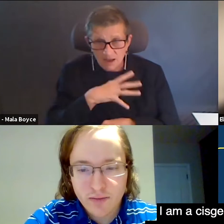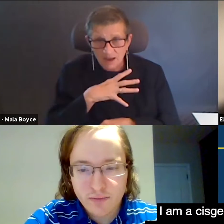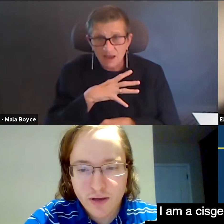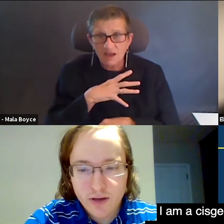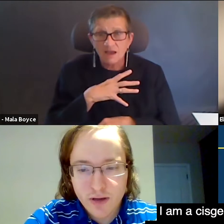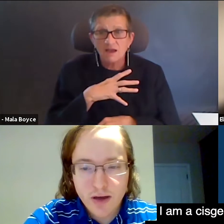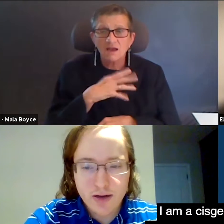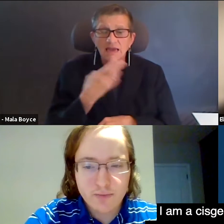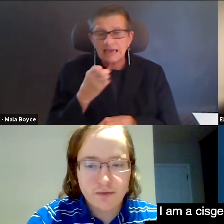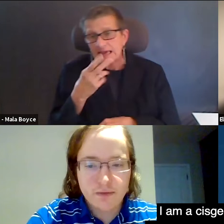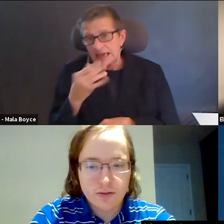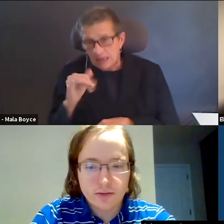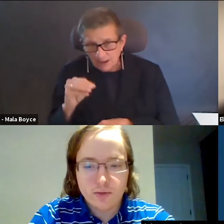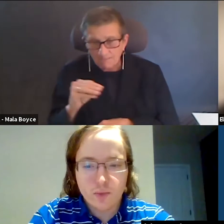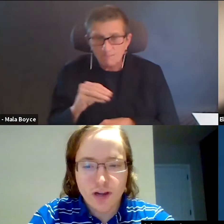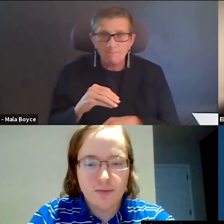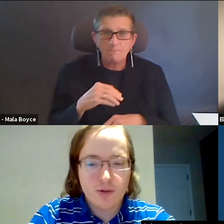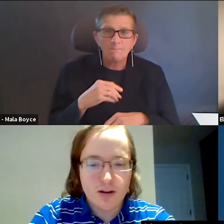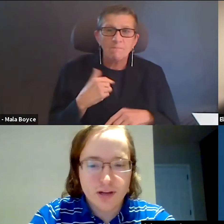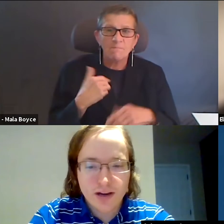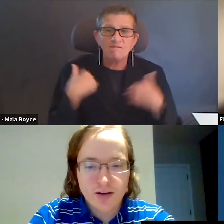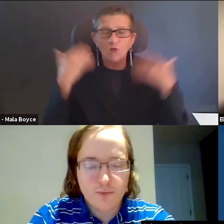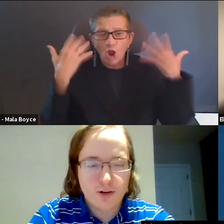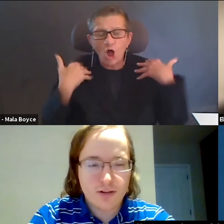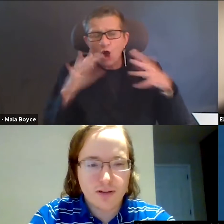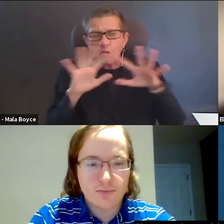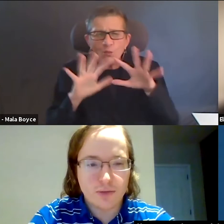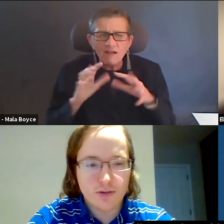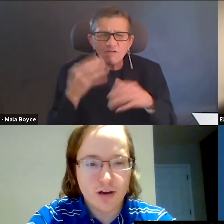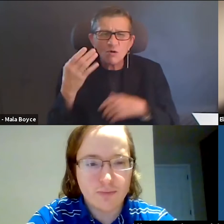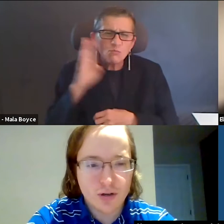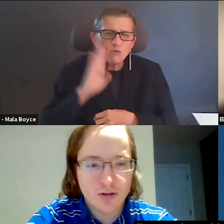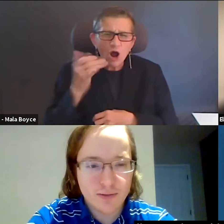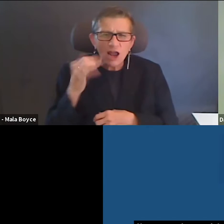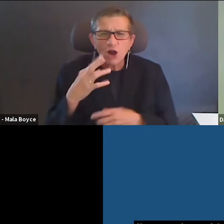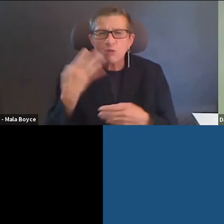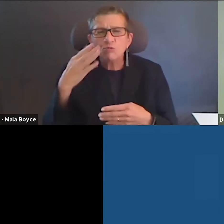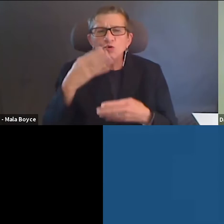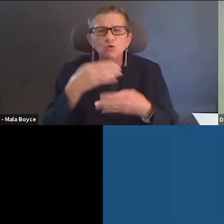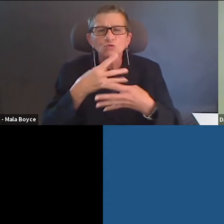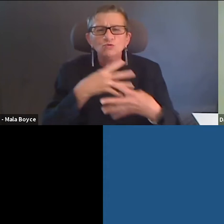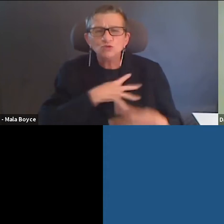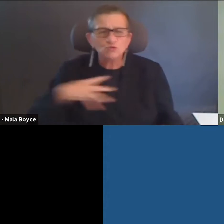he, him. I have long, wavy brown hair, and I'm wearing a blue striped shirt.